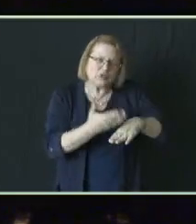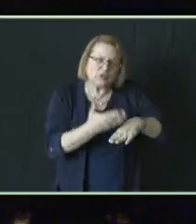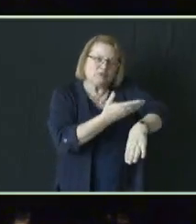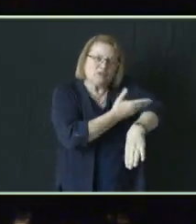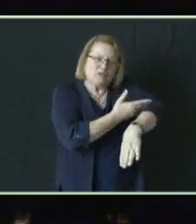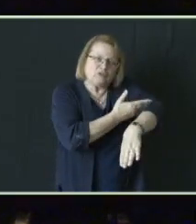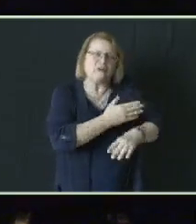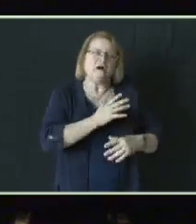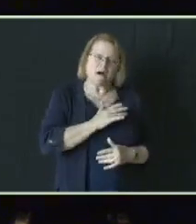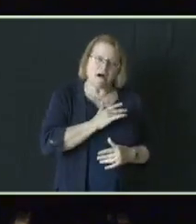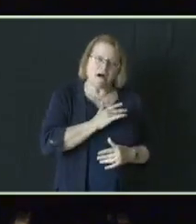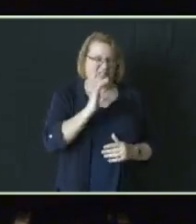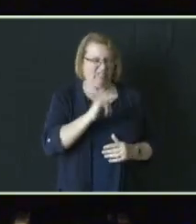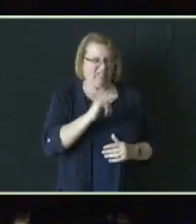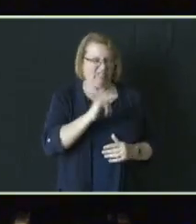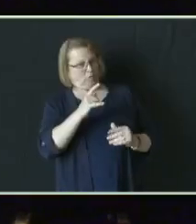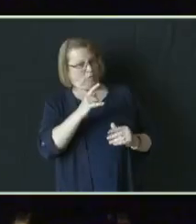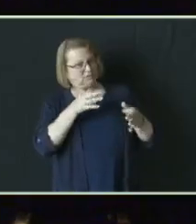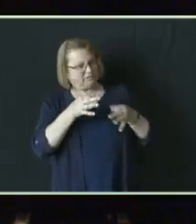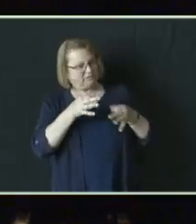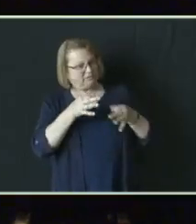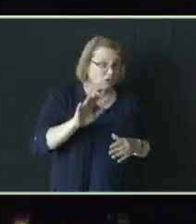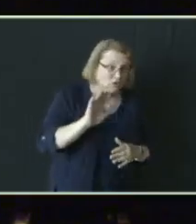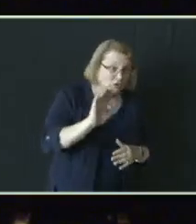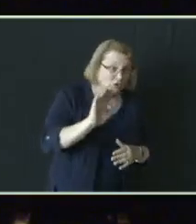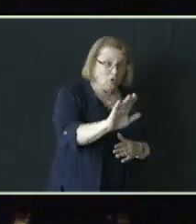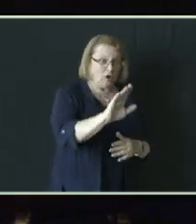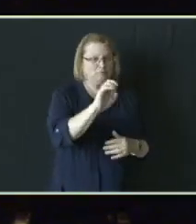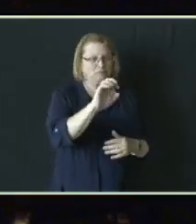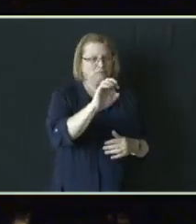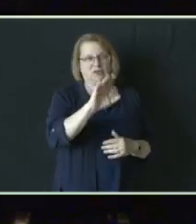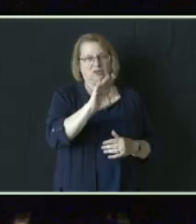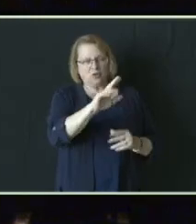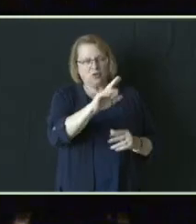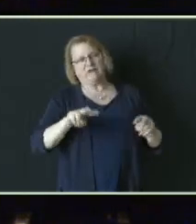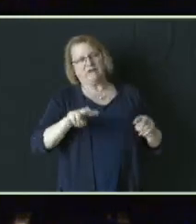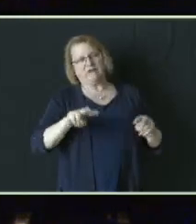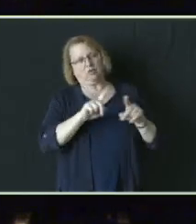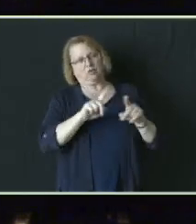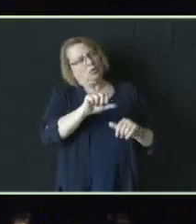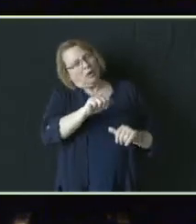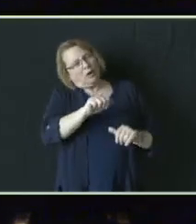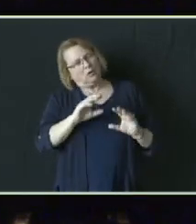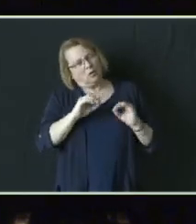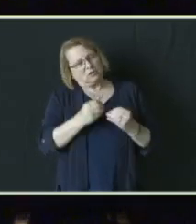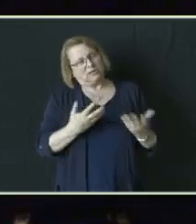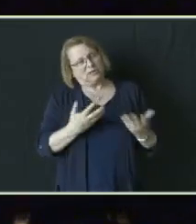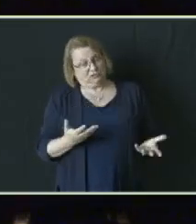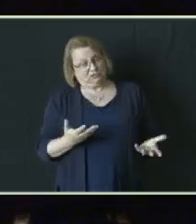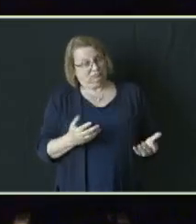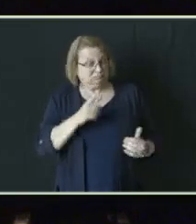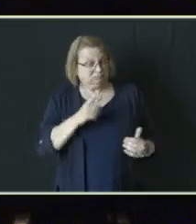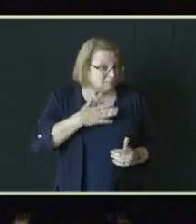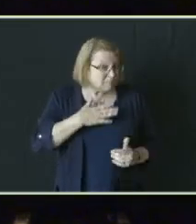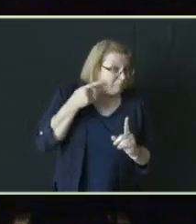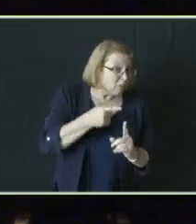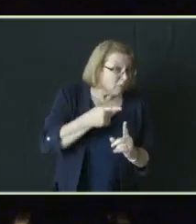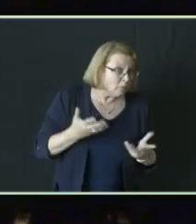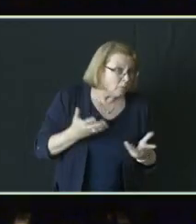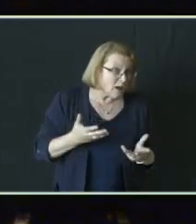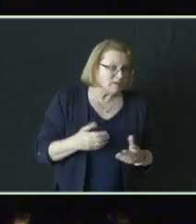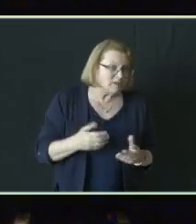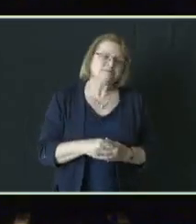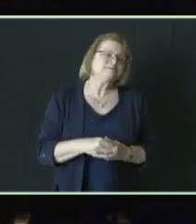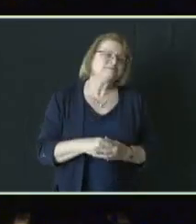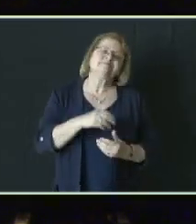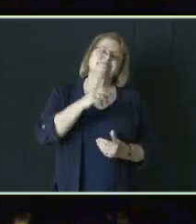too, defines your brand and your value in the organization. So here's the point. Don't ever let a